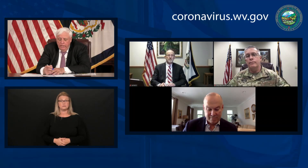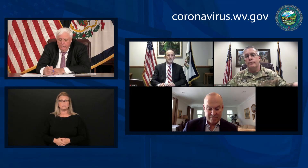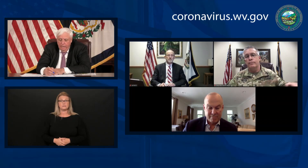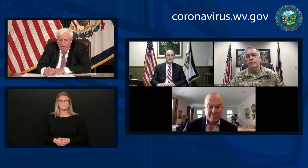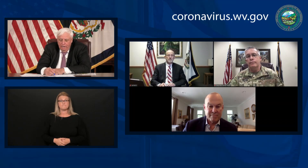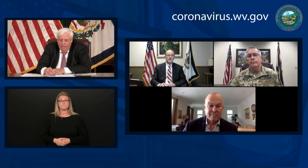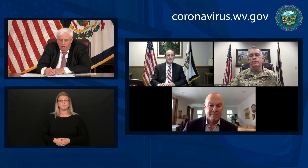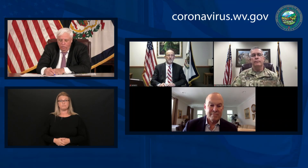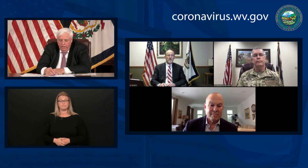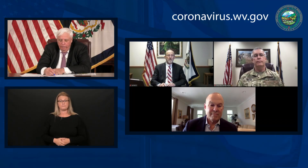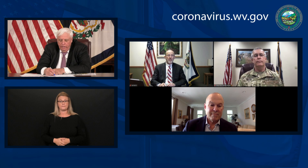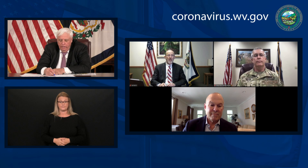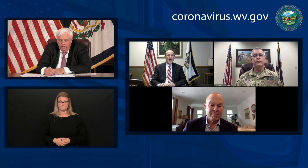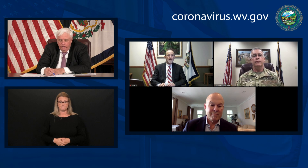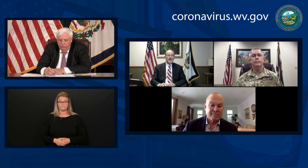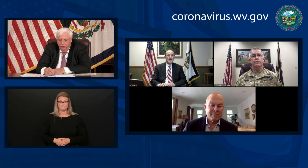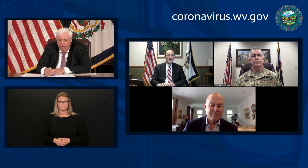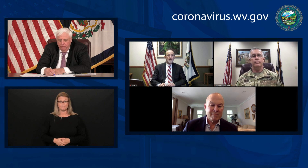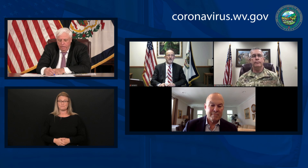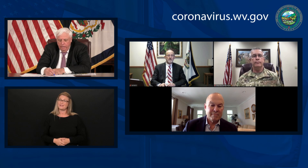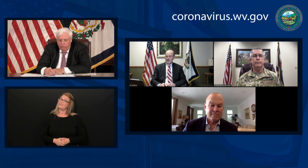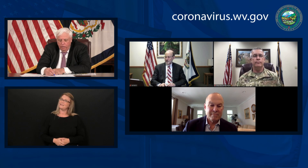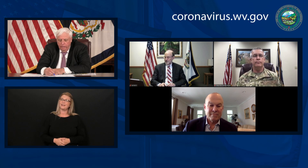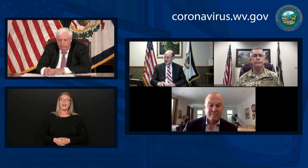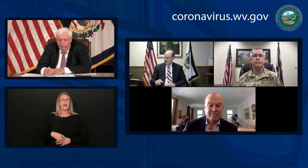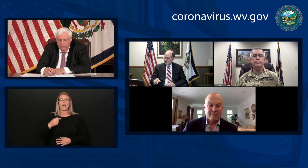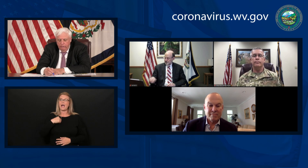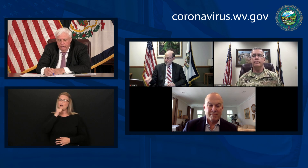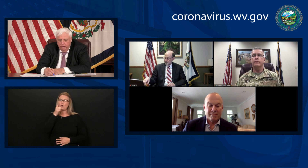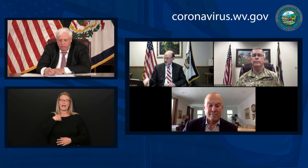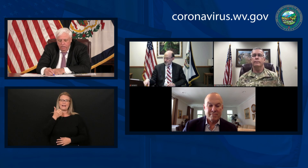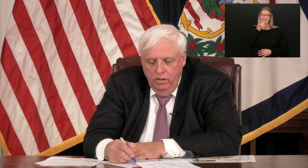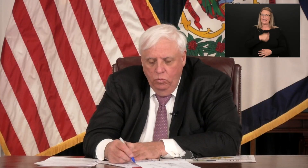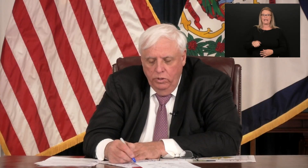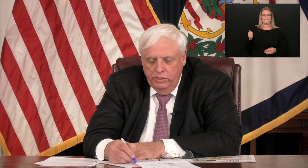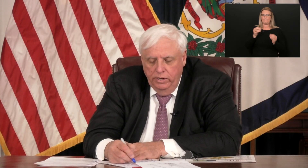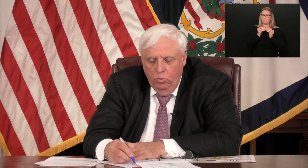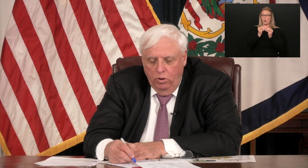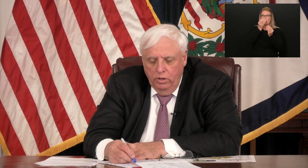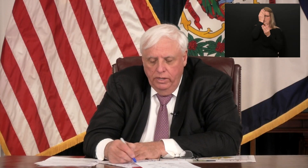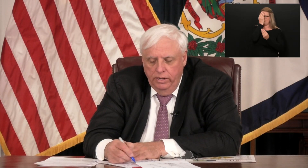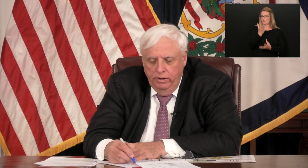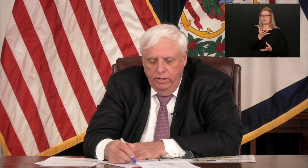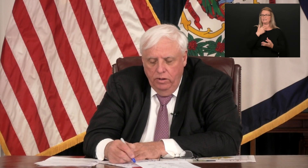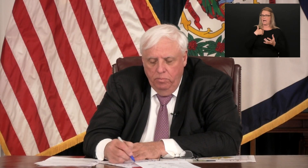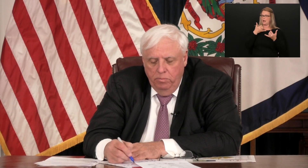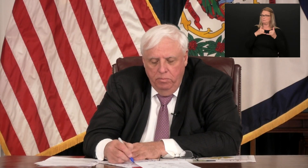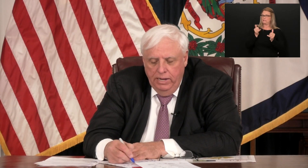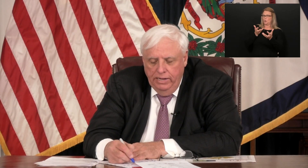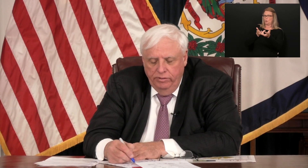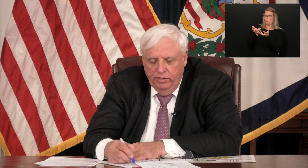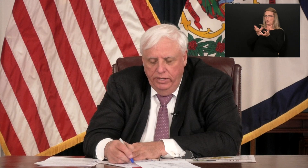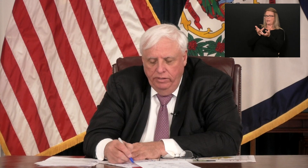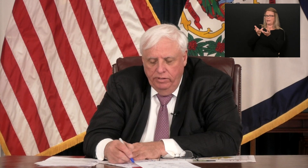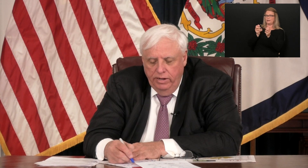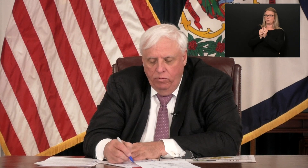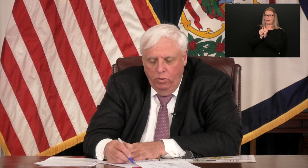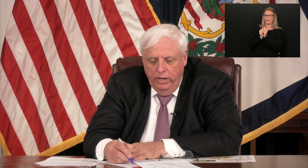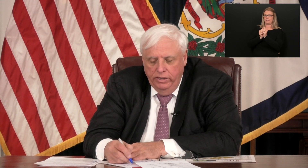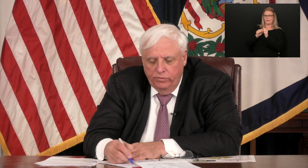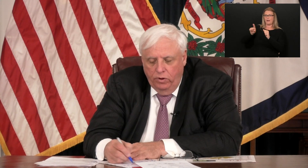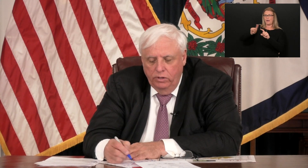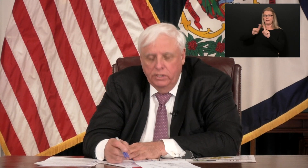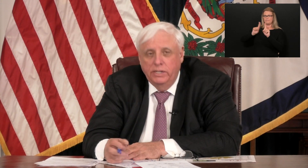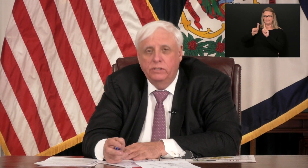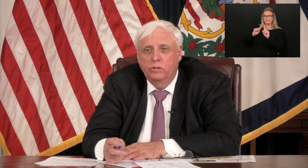Okay, Annie, I don't have any additional updates right yet. We're still working it, behind the scenes in every